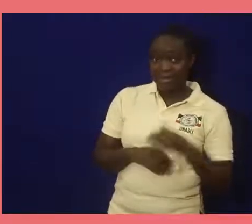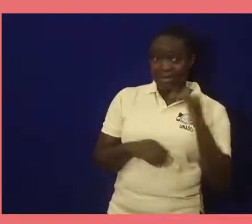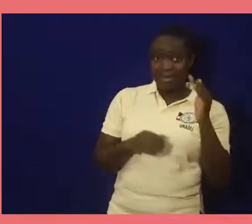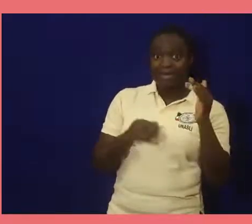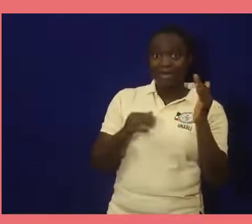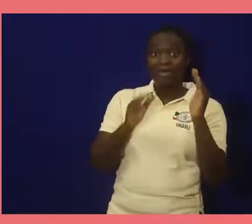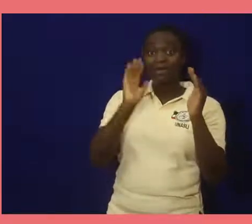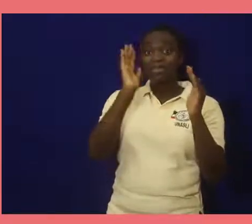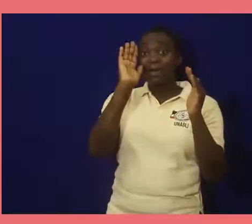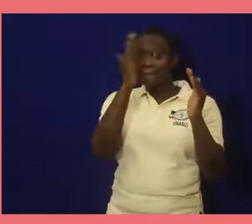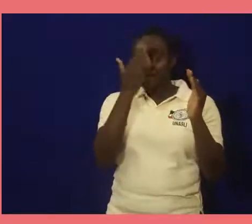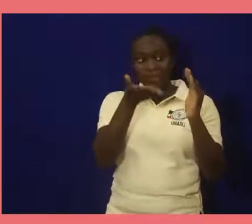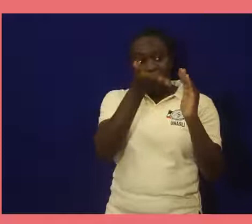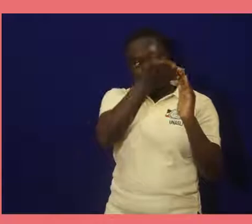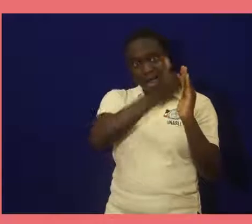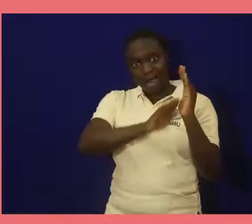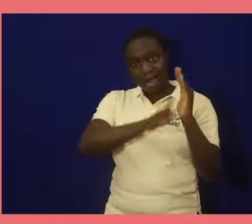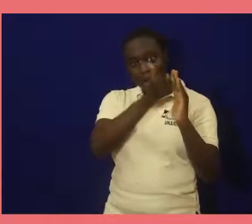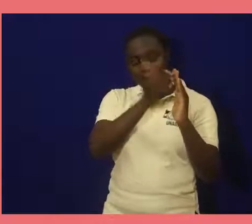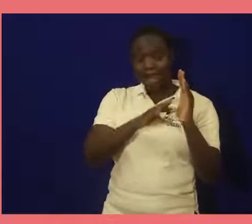And do you see the mirror?